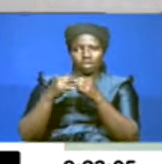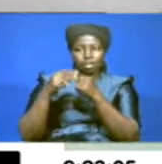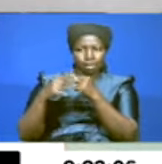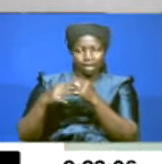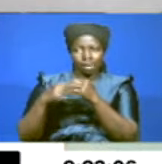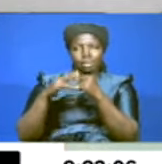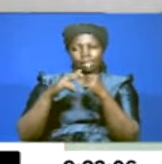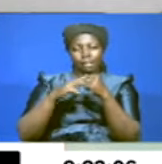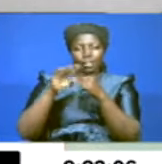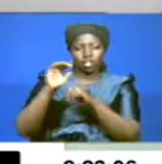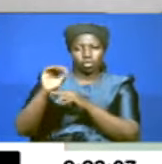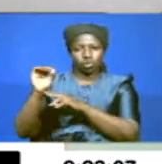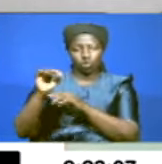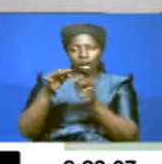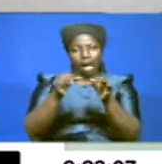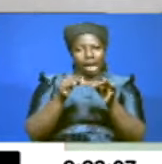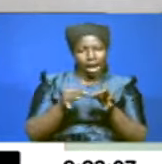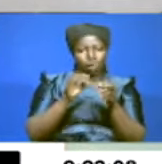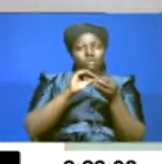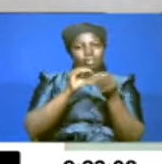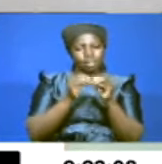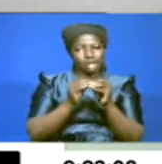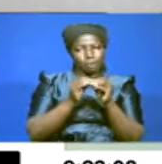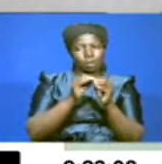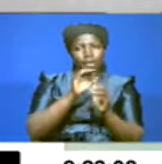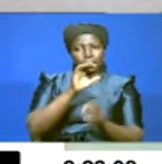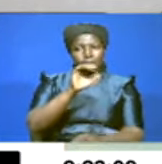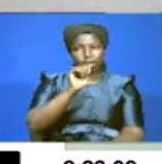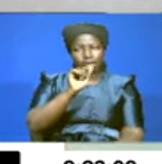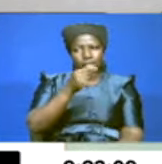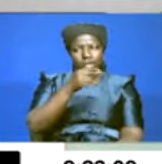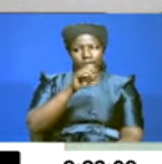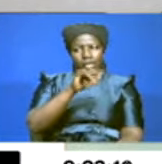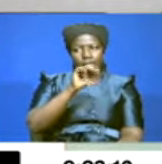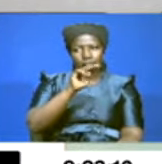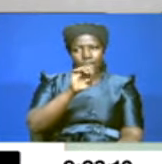808-9700. The account number is Catherine Kasavuli.